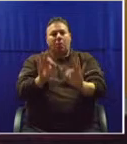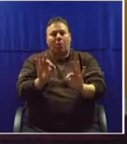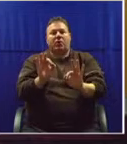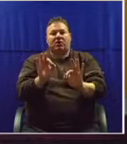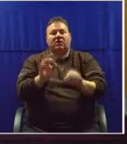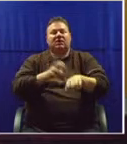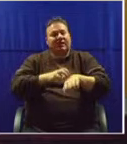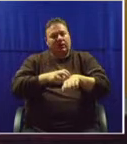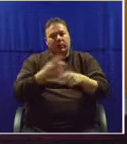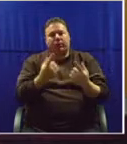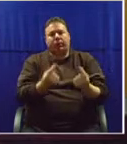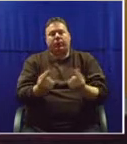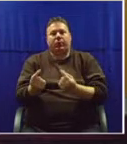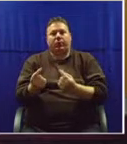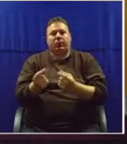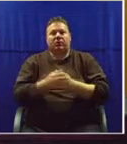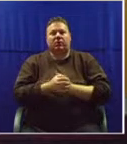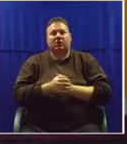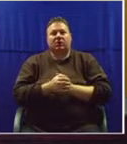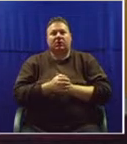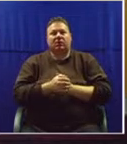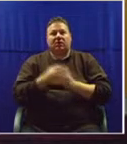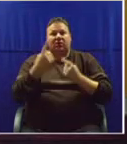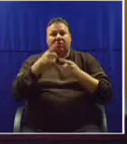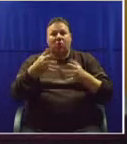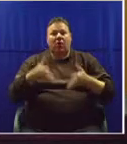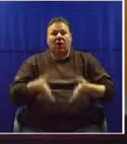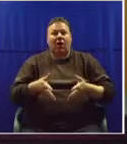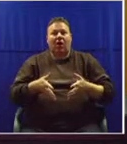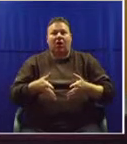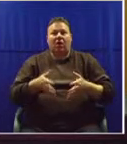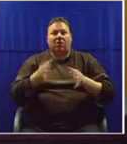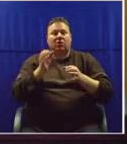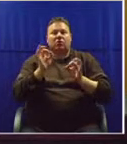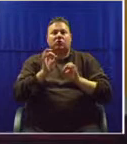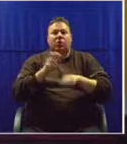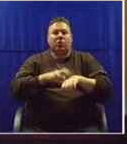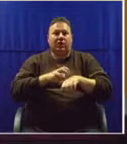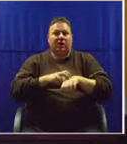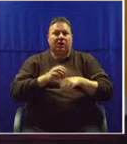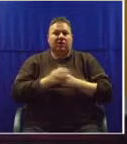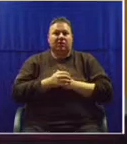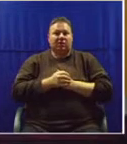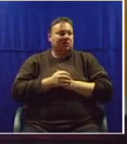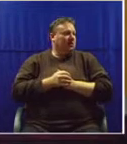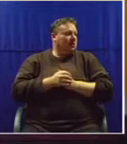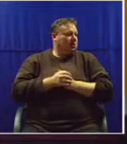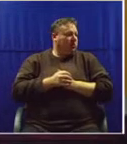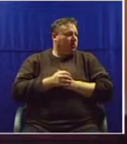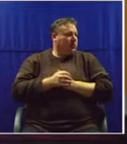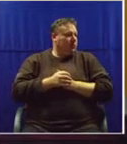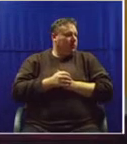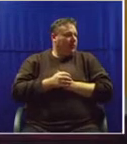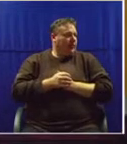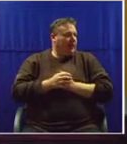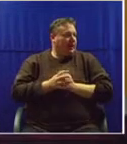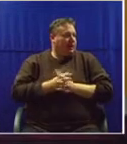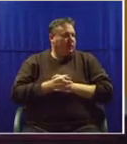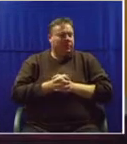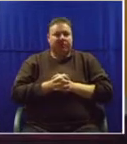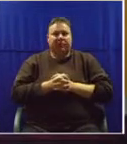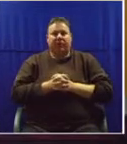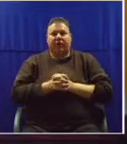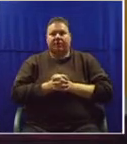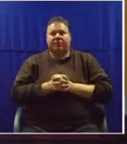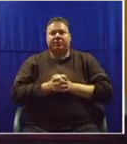becomes necessary for me to do so. For now, there is no basis for that. Honorable members, I